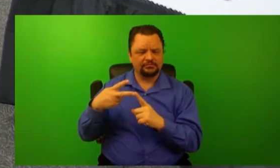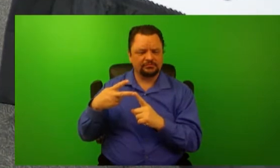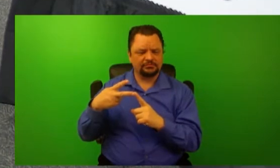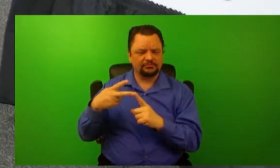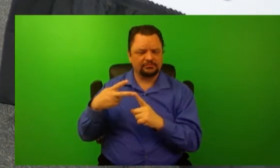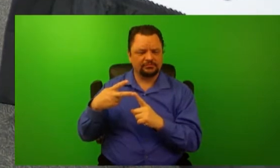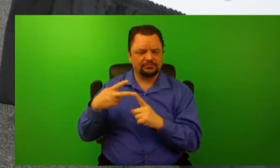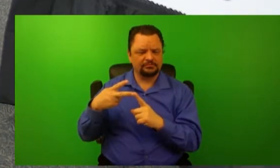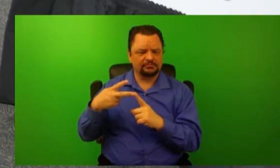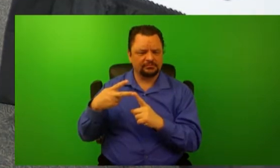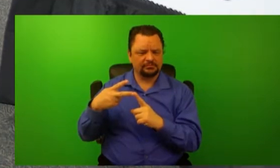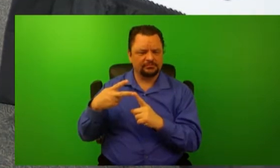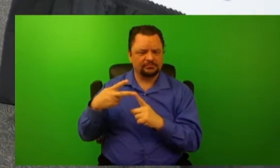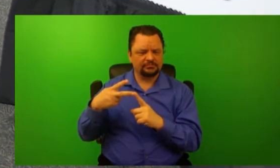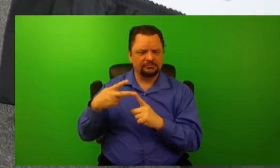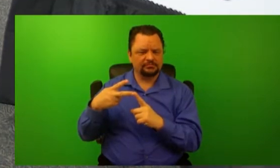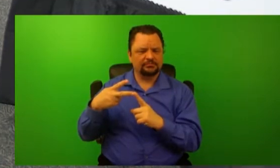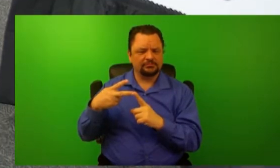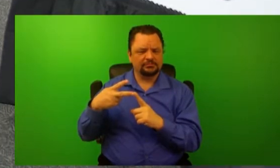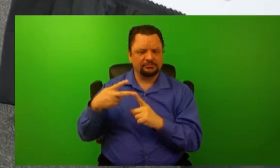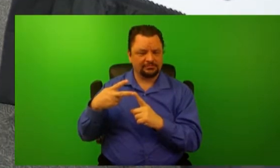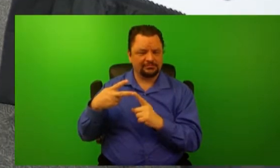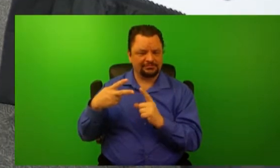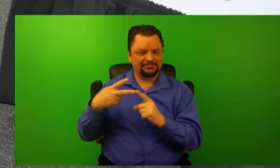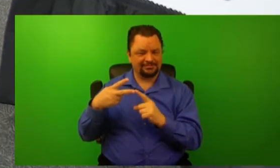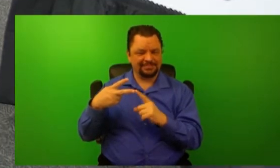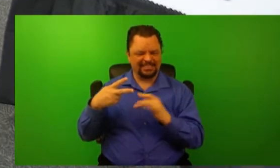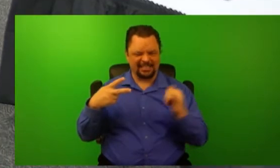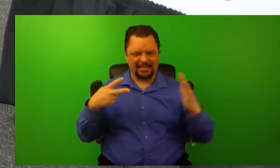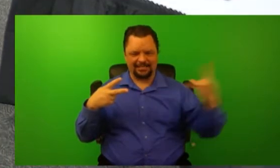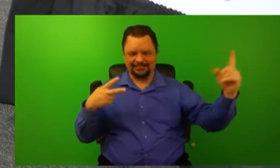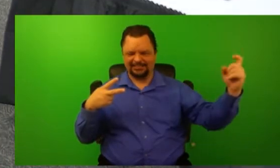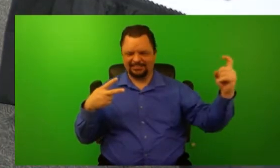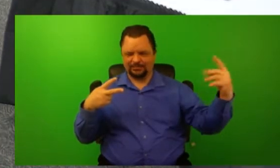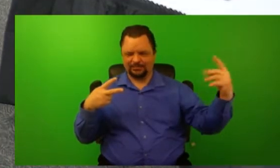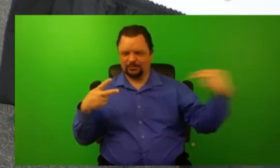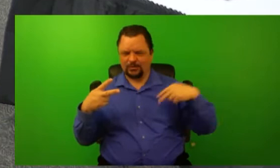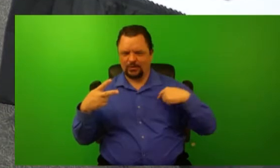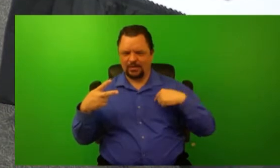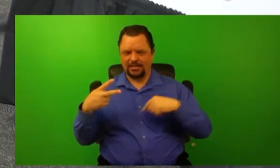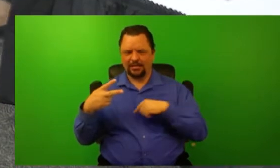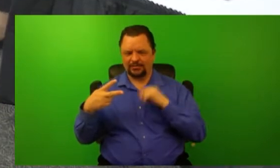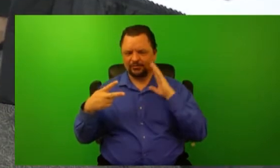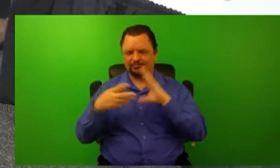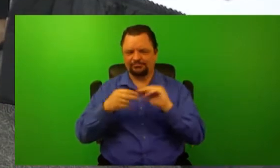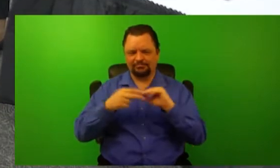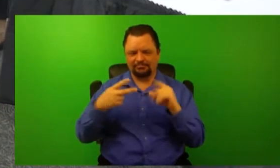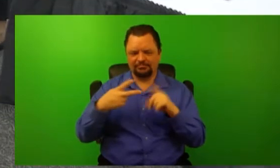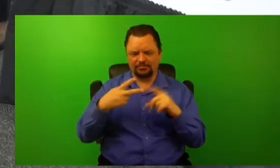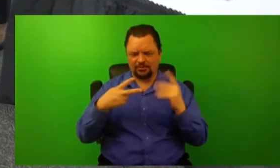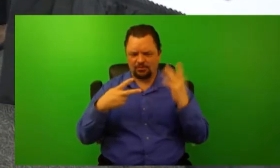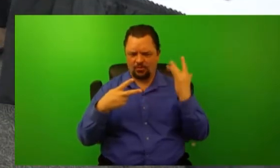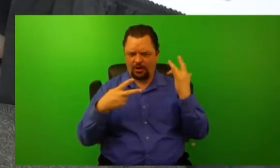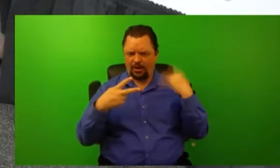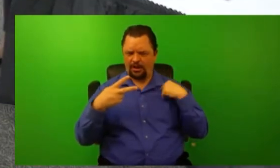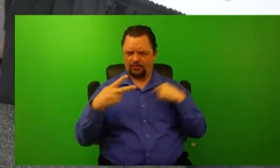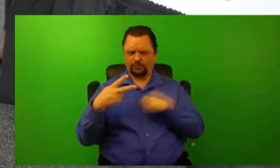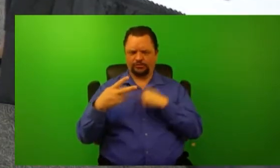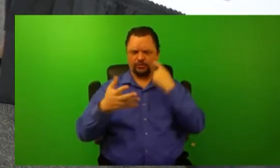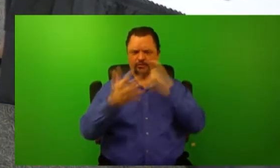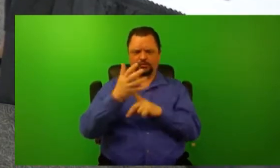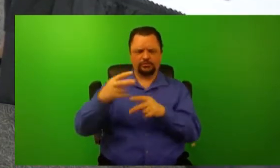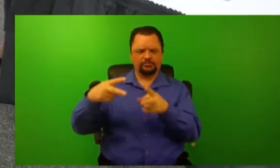And while they're coming up to join us, I'd just like to share a few words about why we're recognizing Cindy and her team this